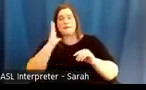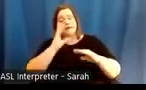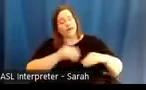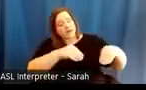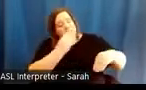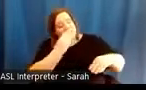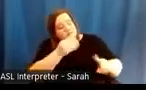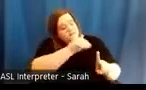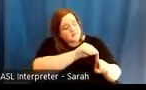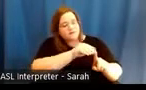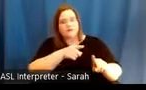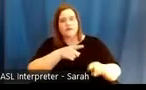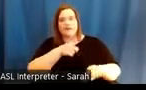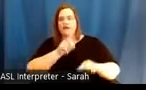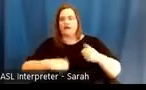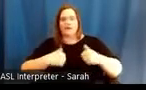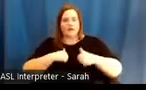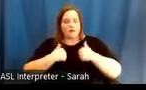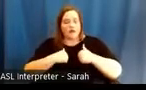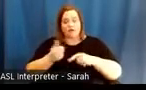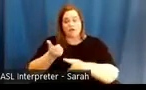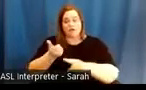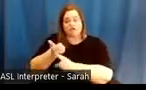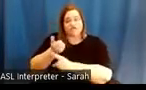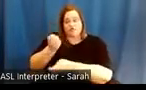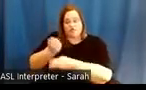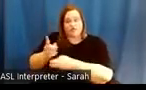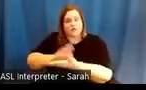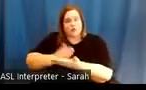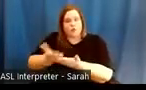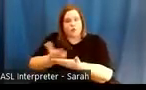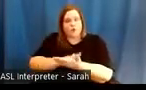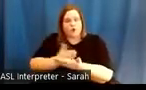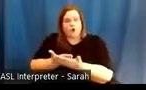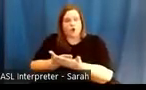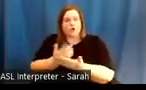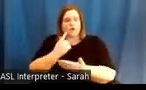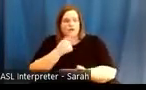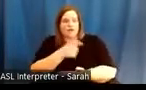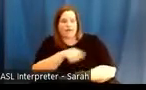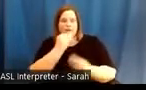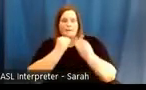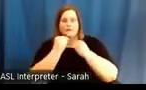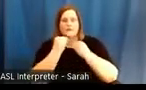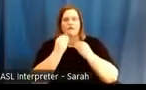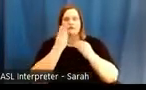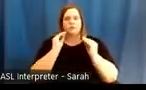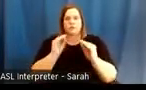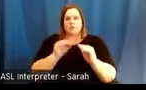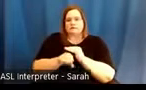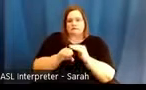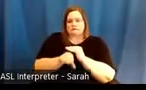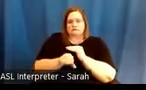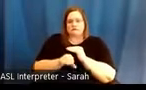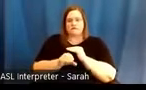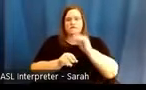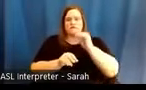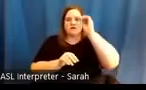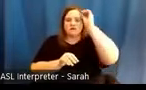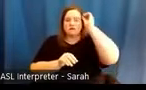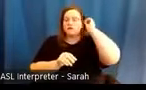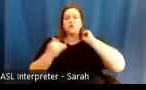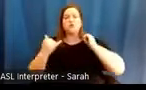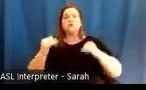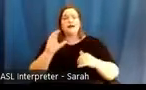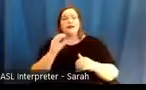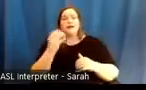baths. It's hard for him to cook meals for them because it's not accessible for him. Being able to play out in the yard, if he can't